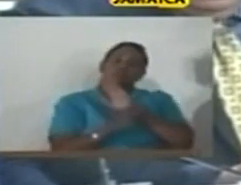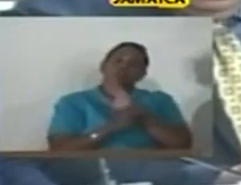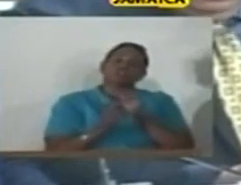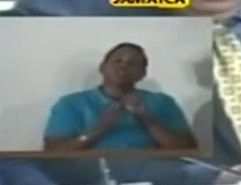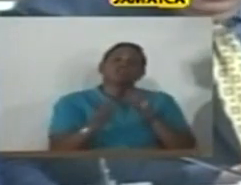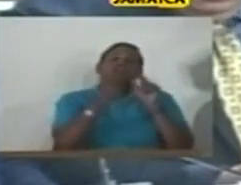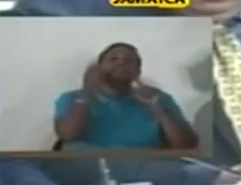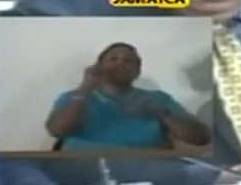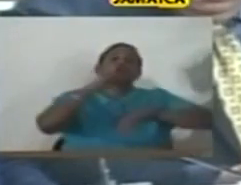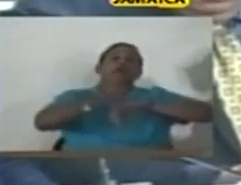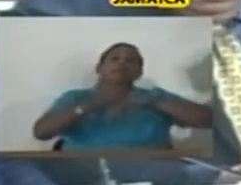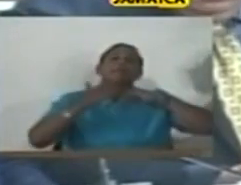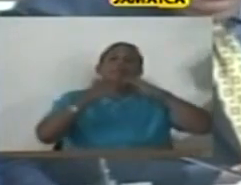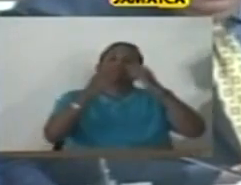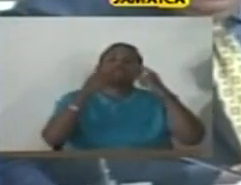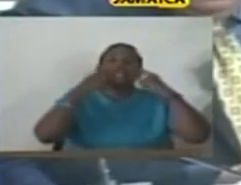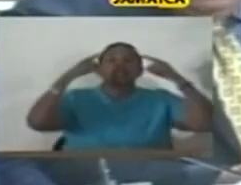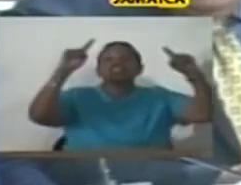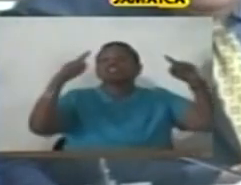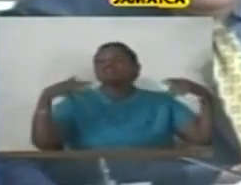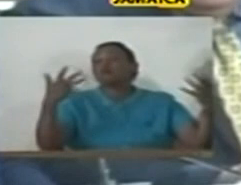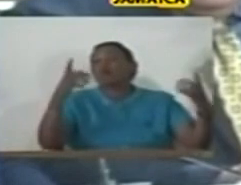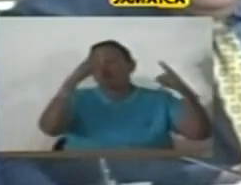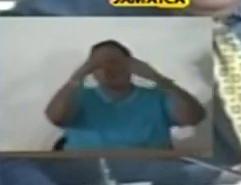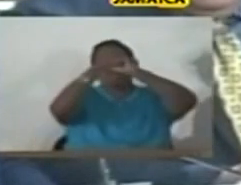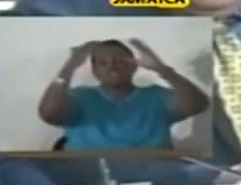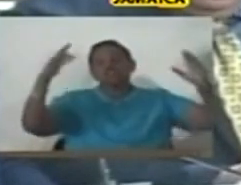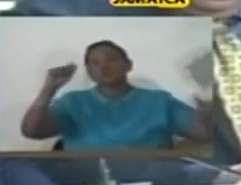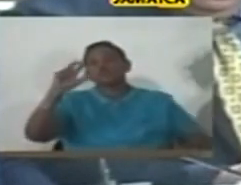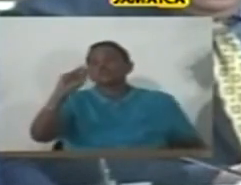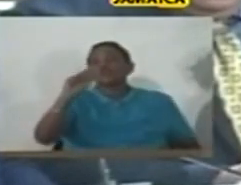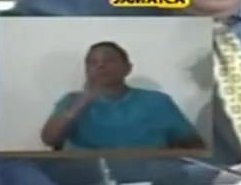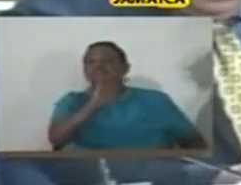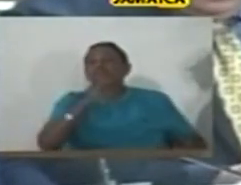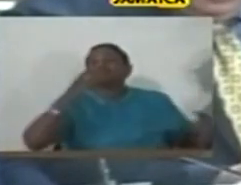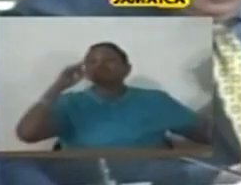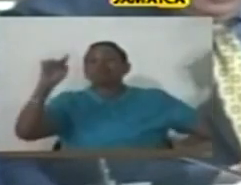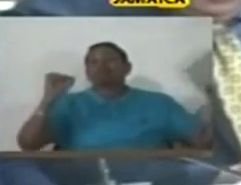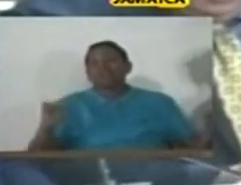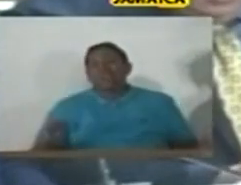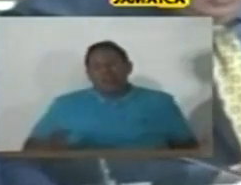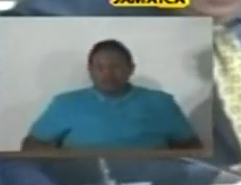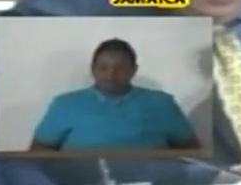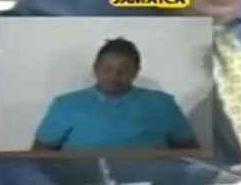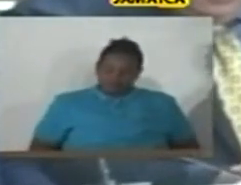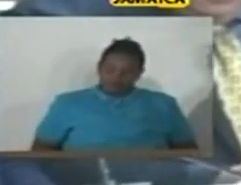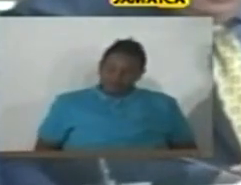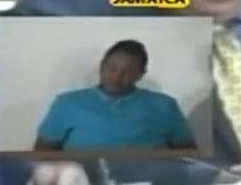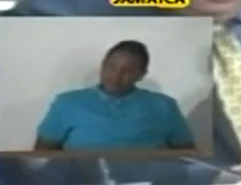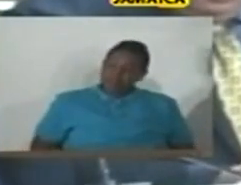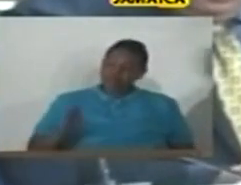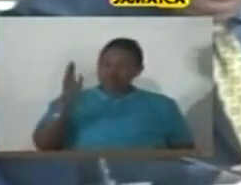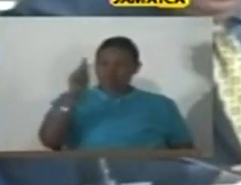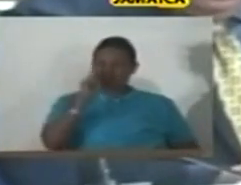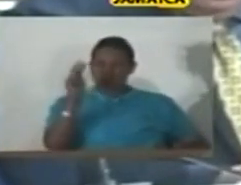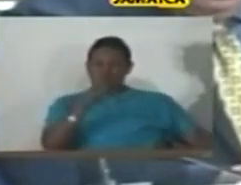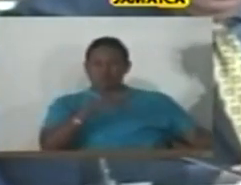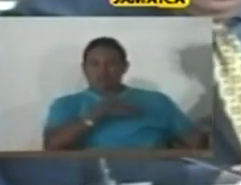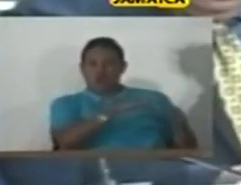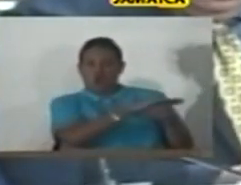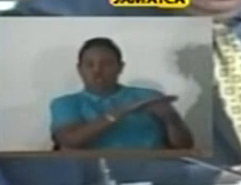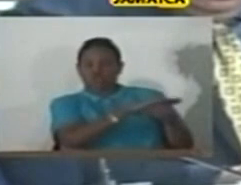for implementing and achieving Vision 2030. Mr. Speaker, I now turn to my